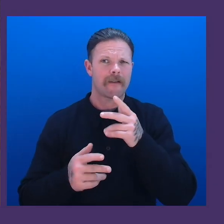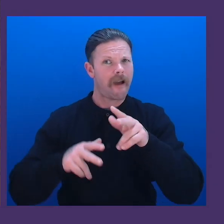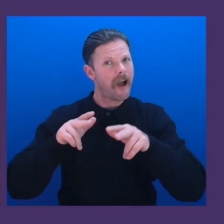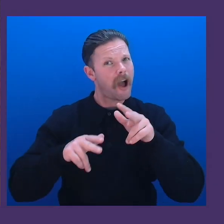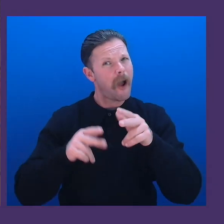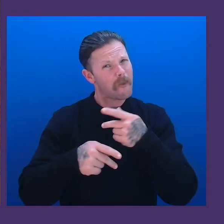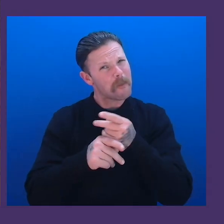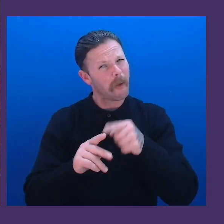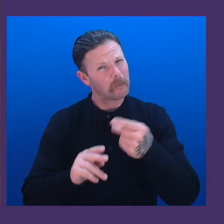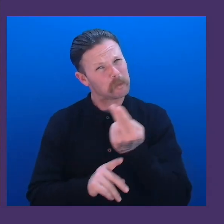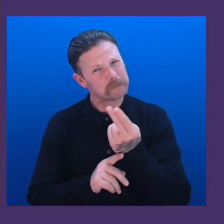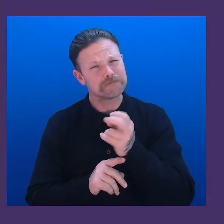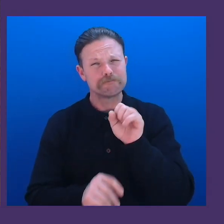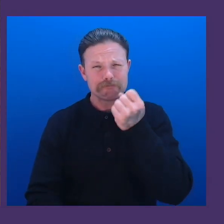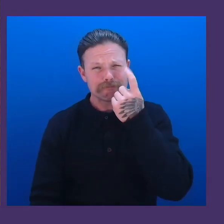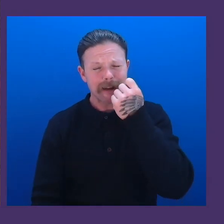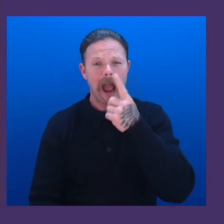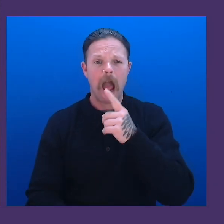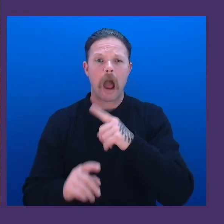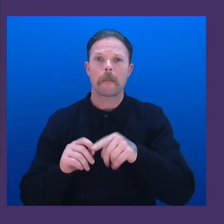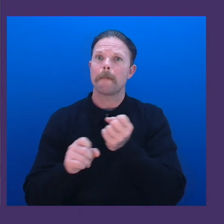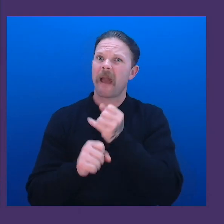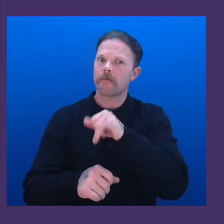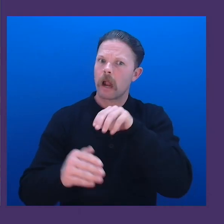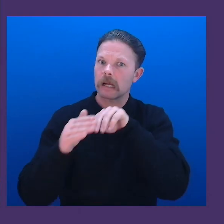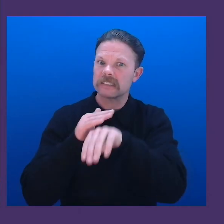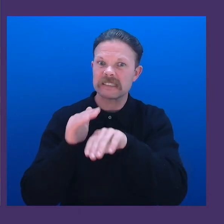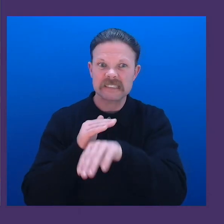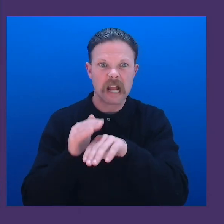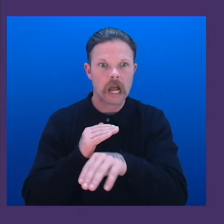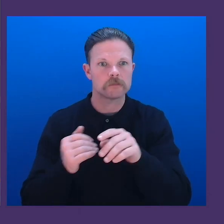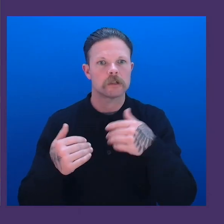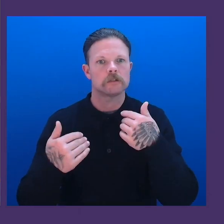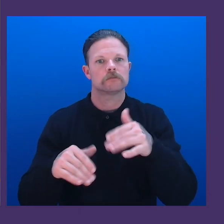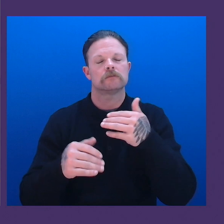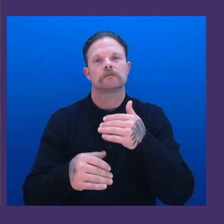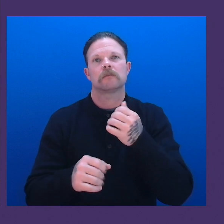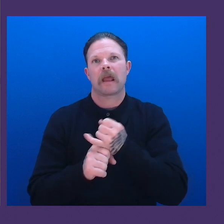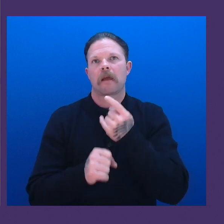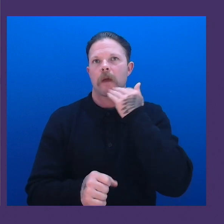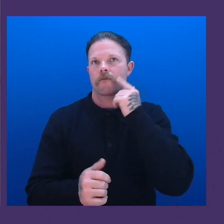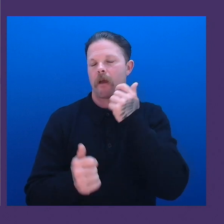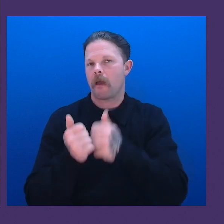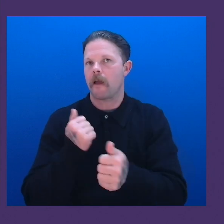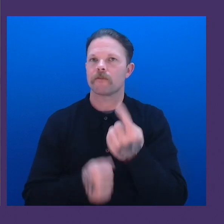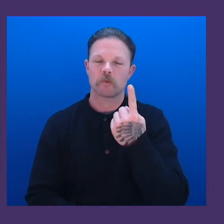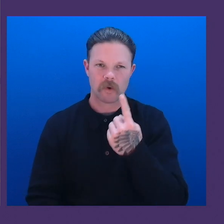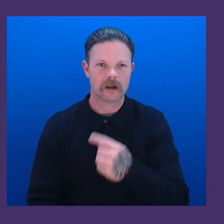accessible is actually making it better for everyone. I also heard really interesting that